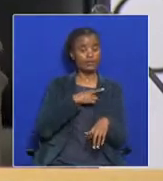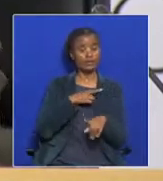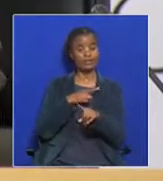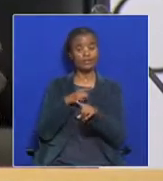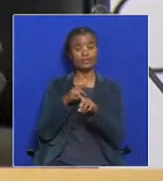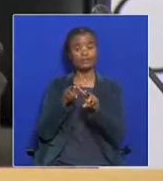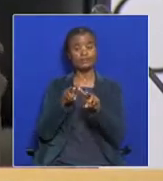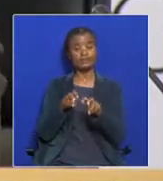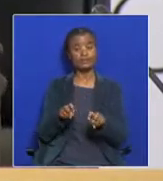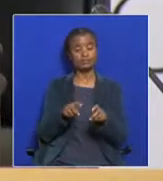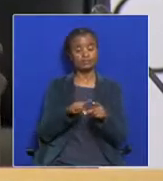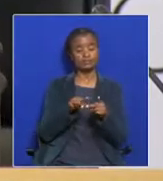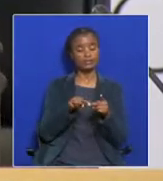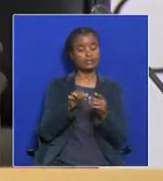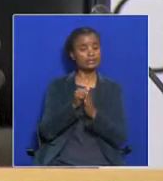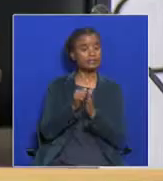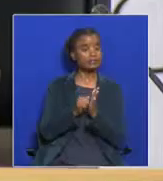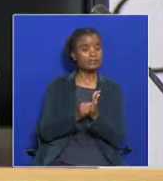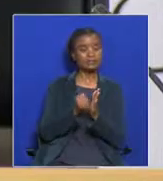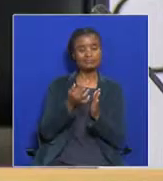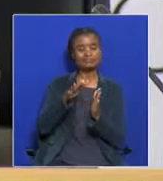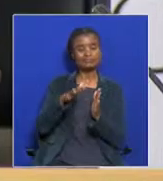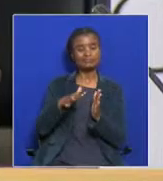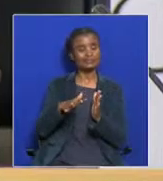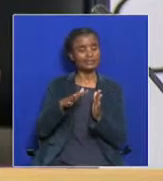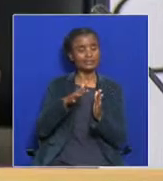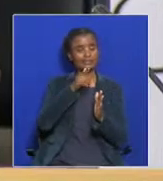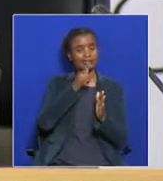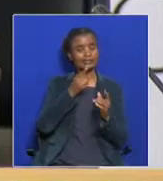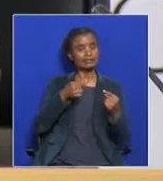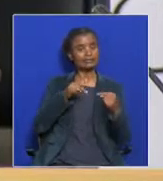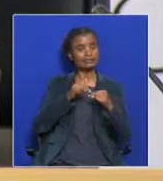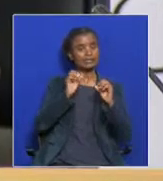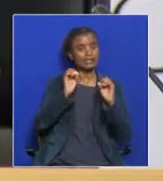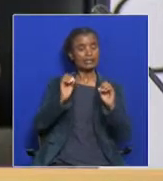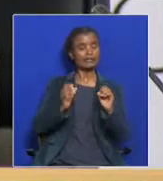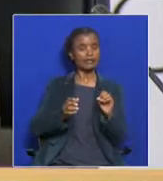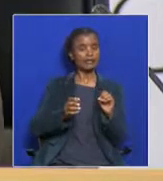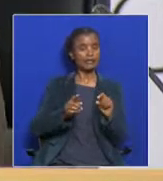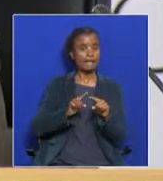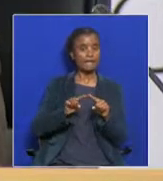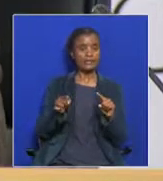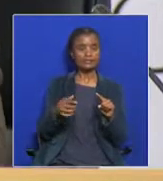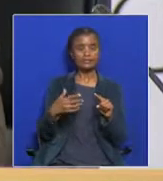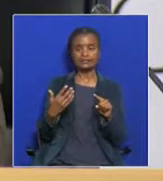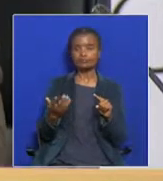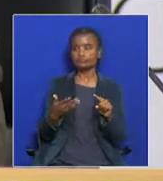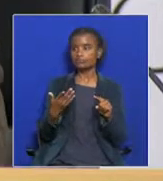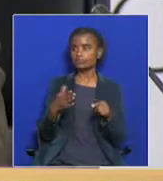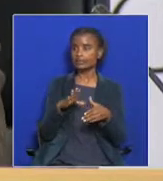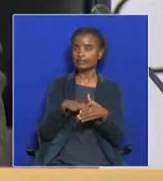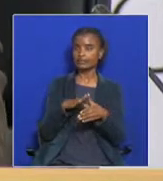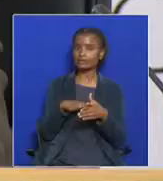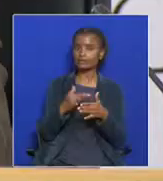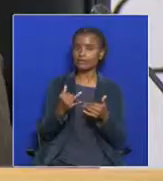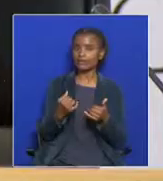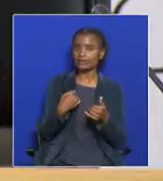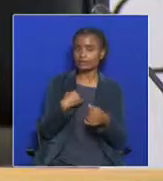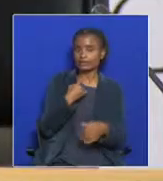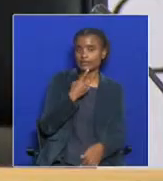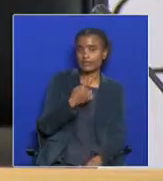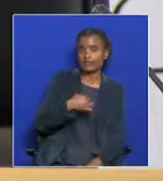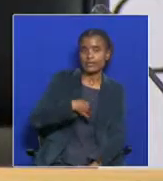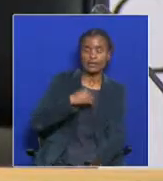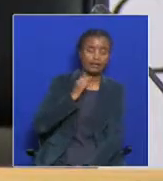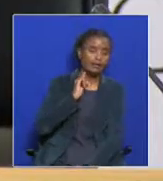vague. This tells us nothing, but it seems to be the reason I'm being called out as a liar. This tells us nothing. Why